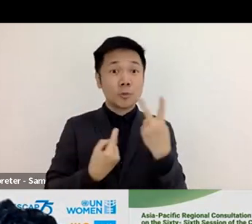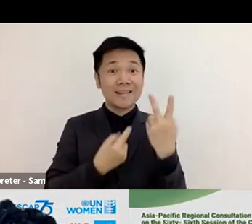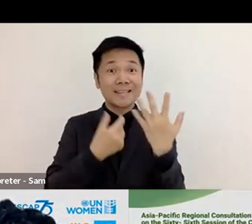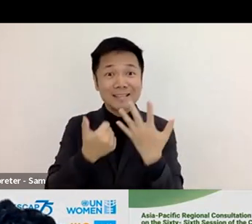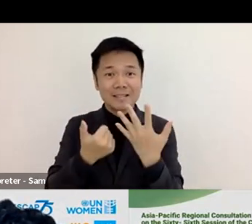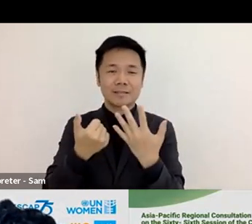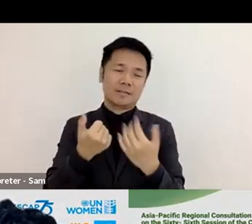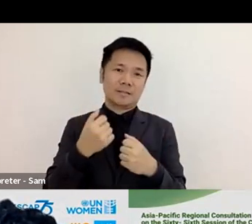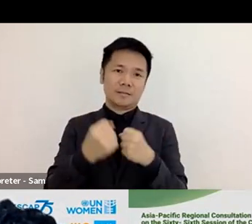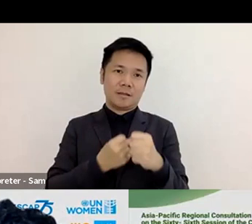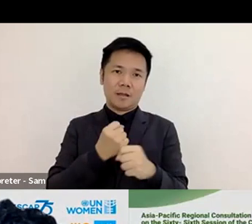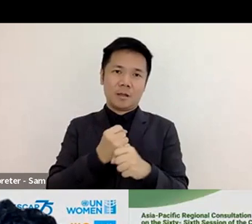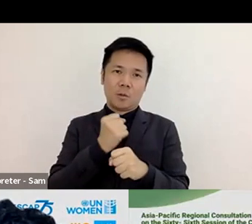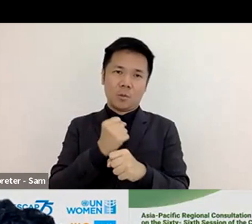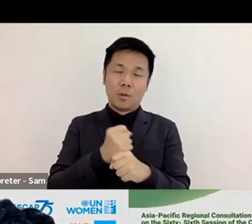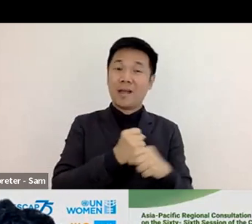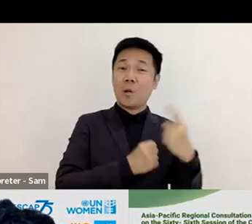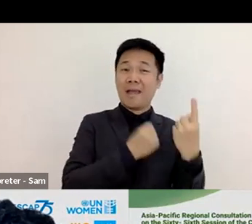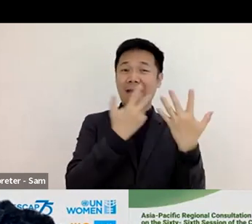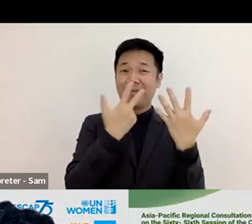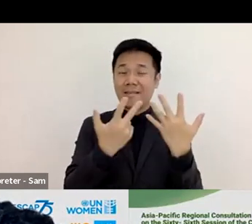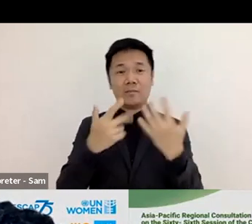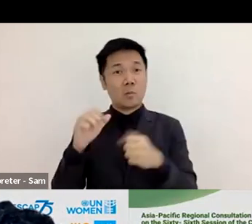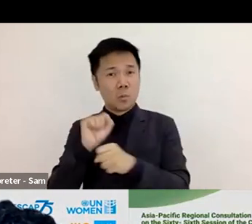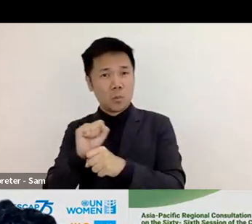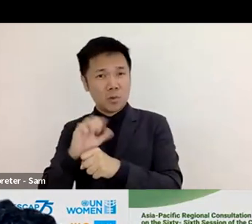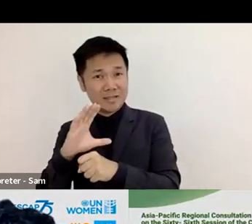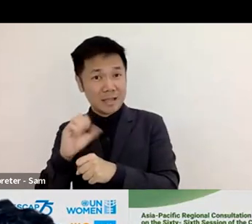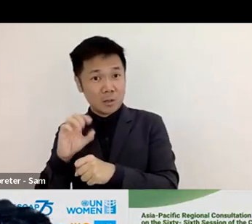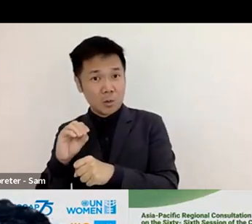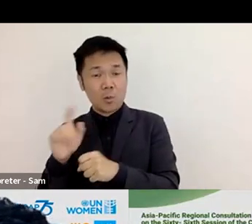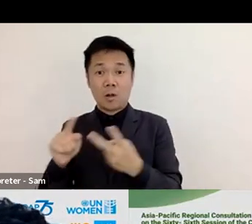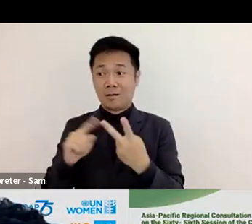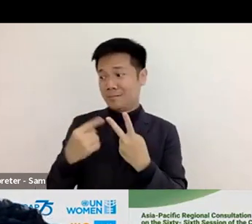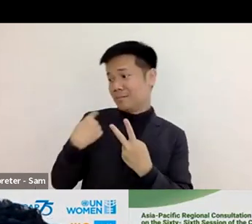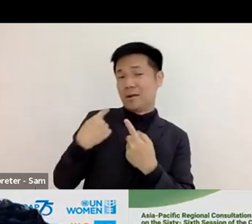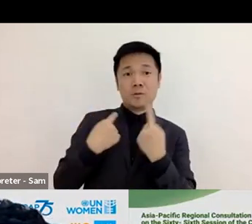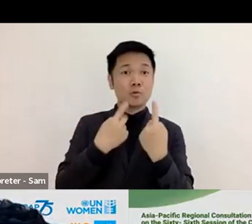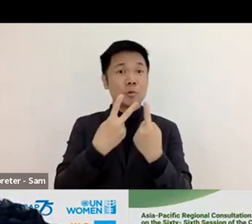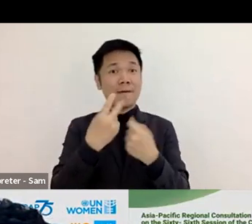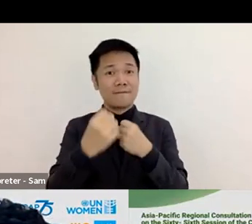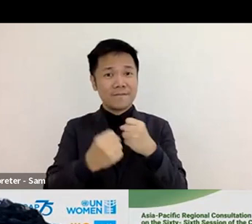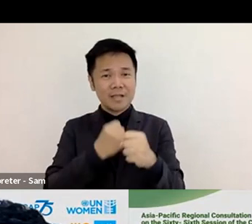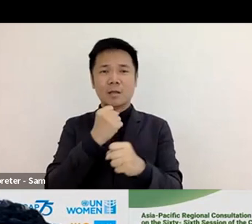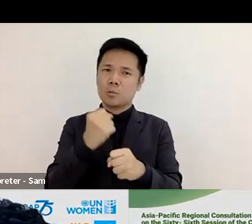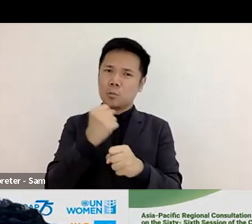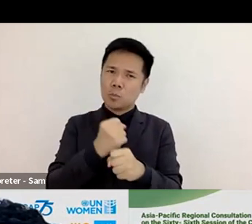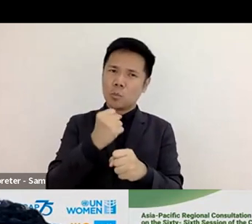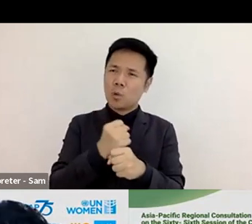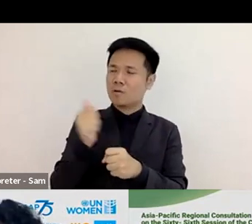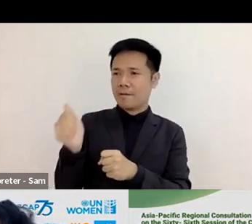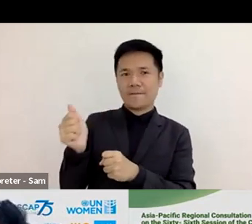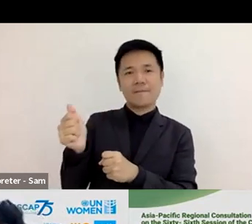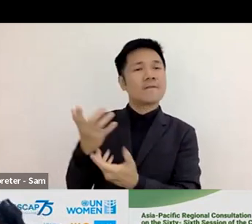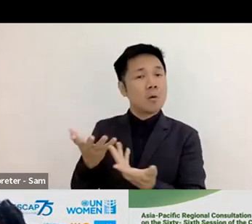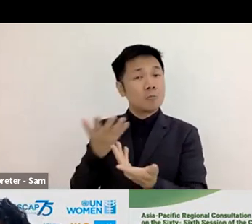the 18 years of the International Civil Service, and the recent 12 years of the freelance work has enabled her to